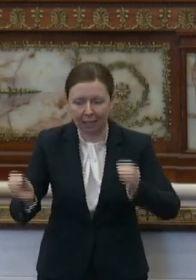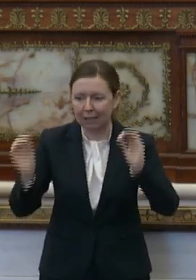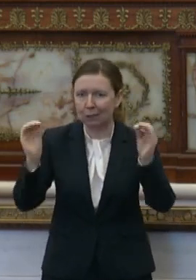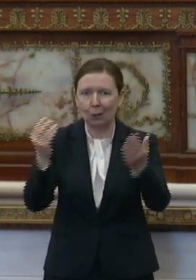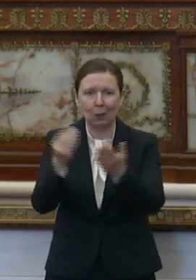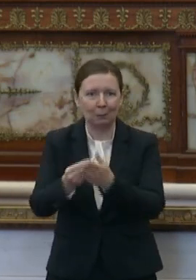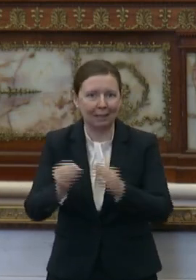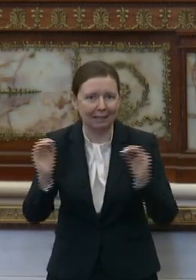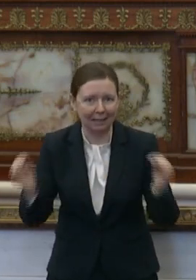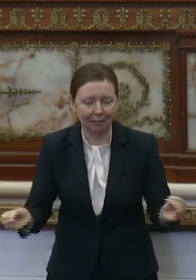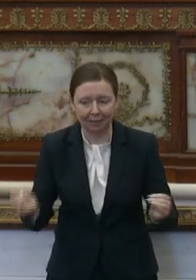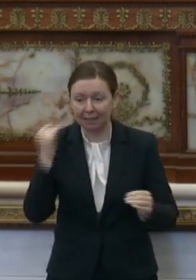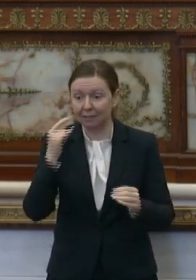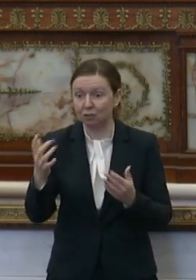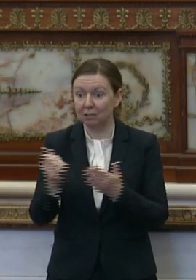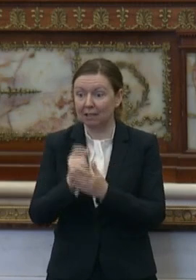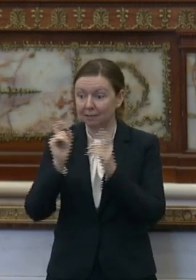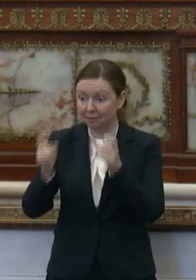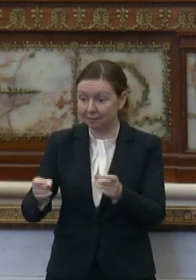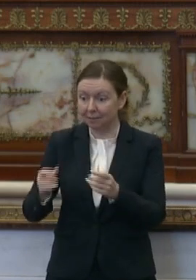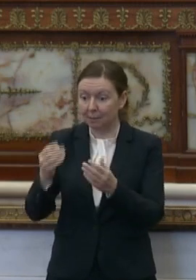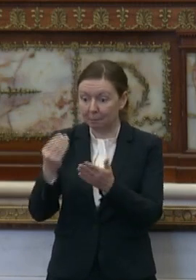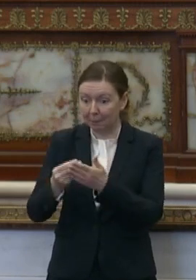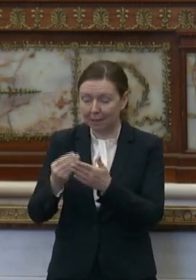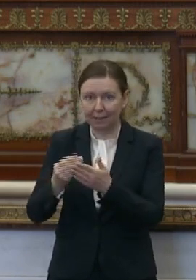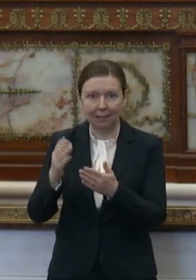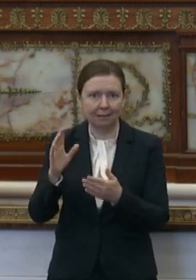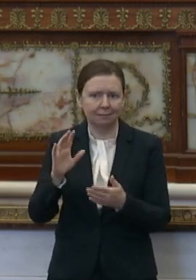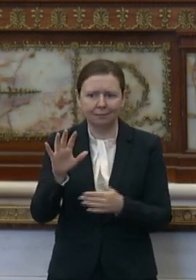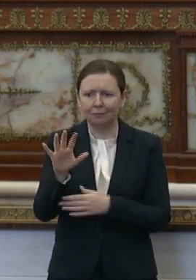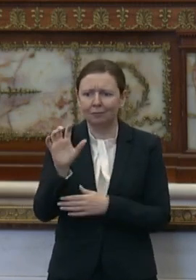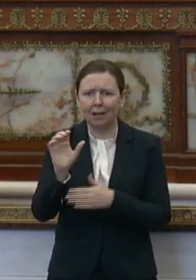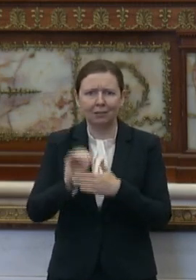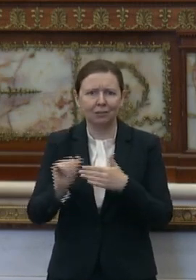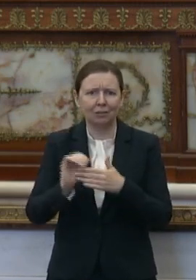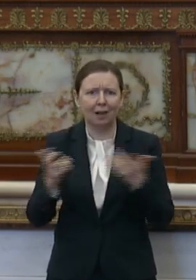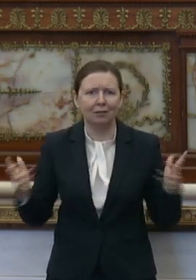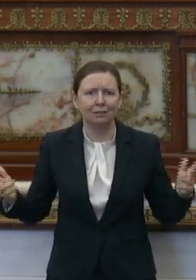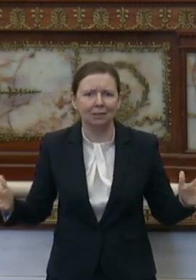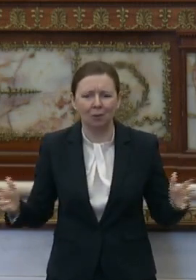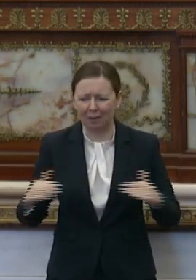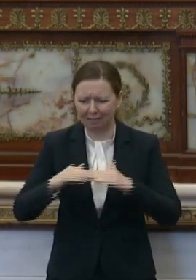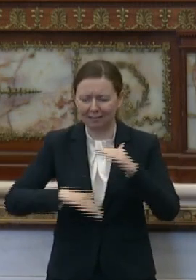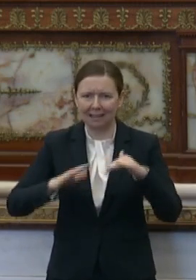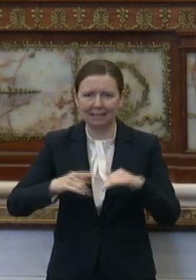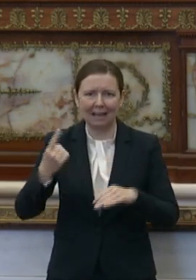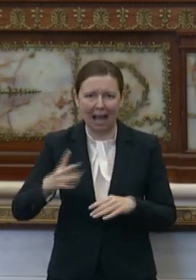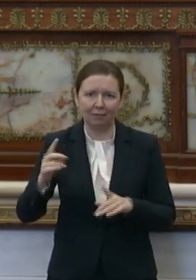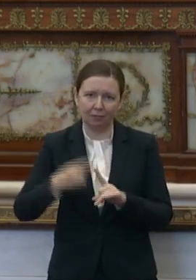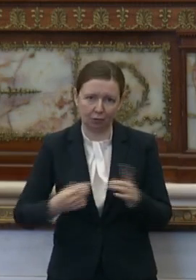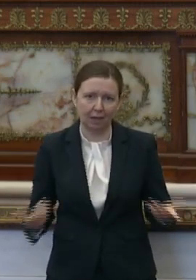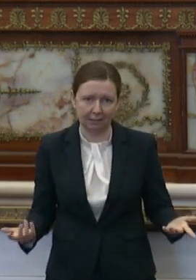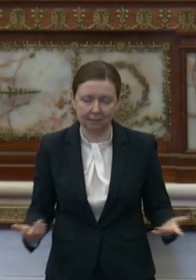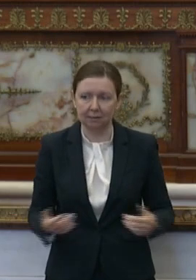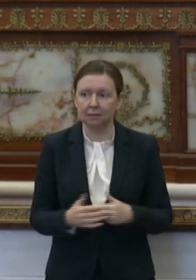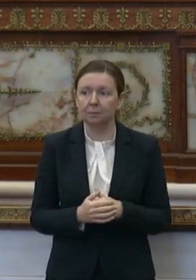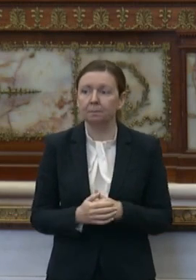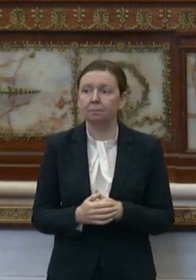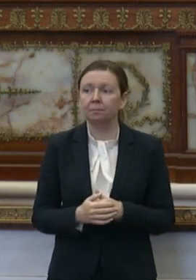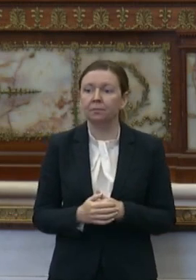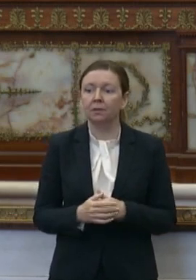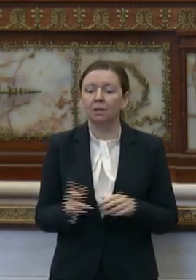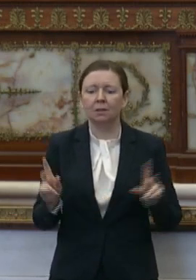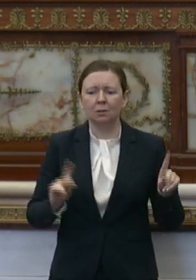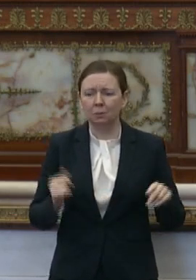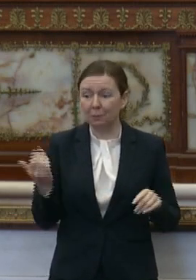And even if she does get granted aid, it will only be about $500, which is less than half of her rent. Do people